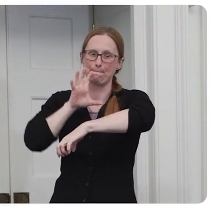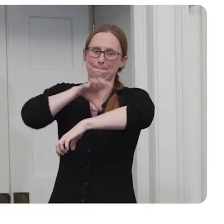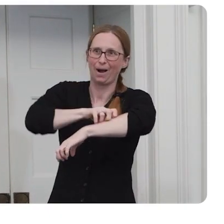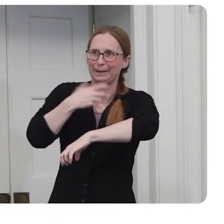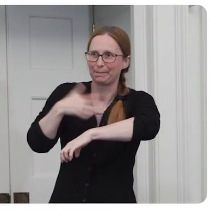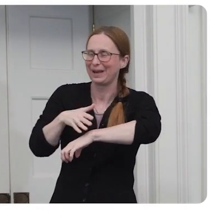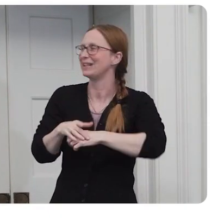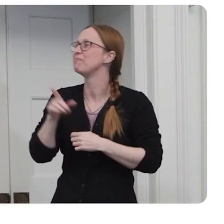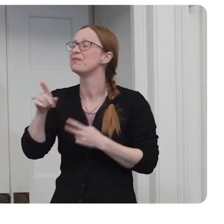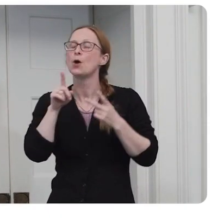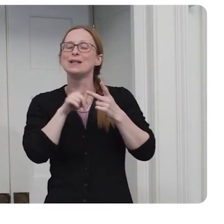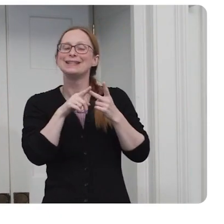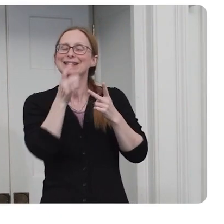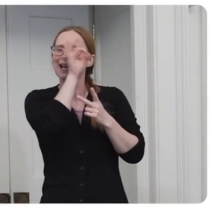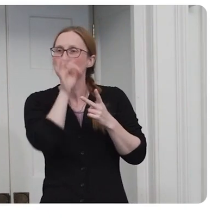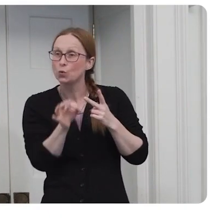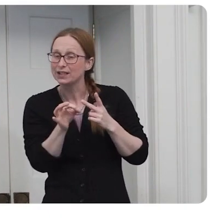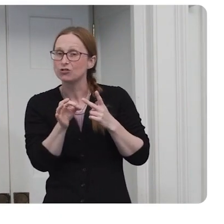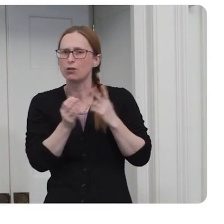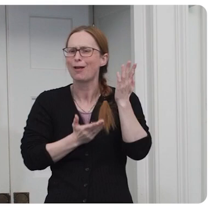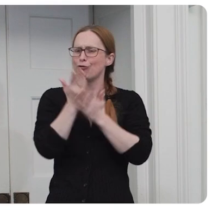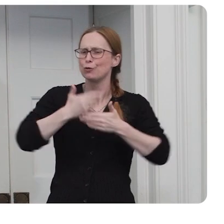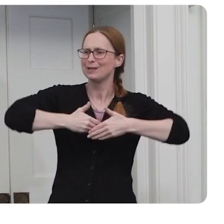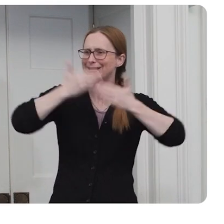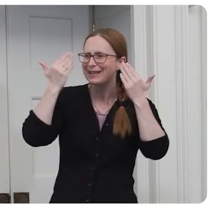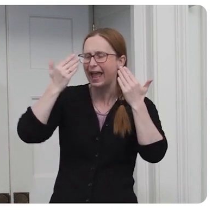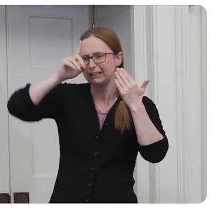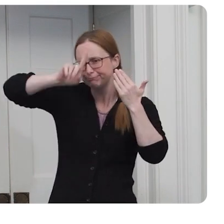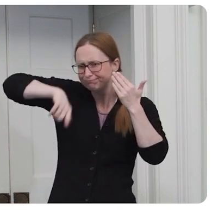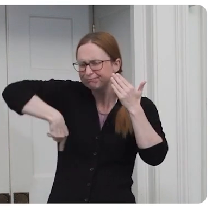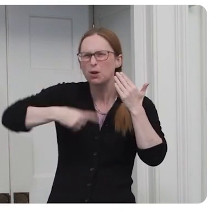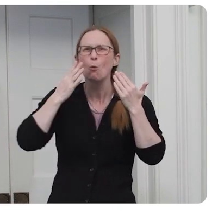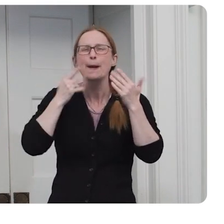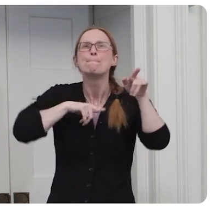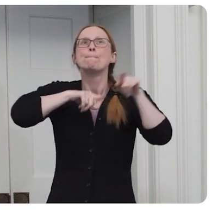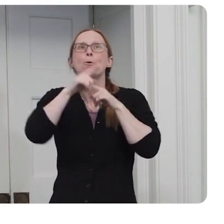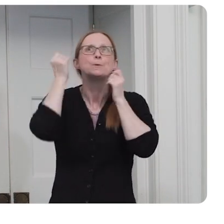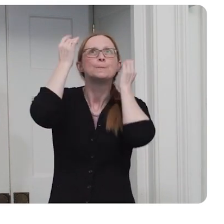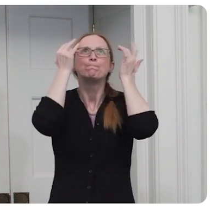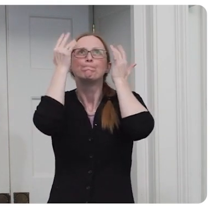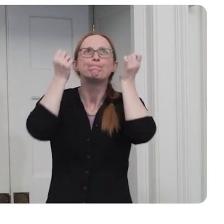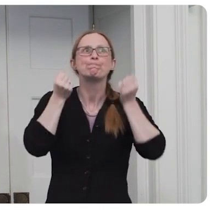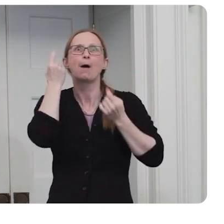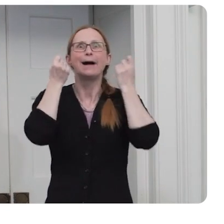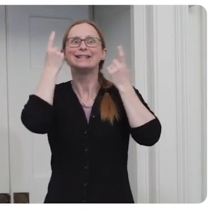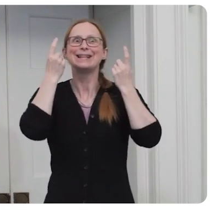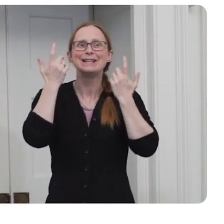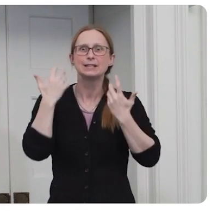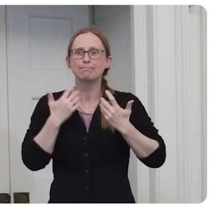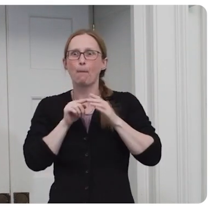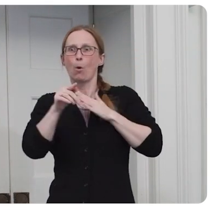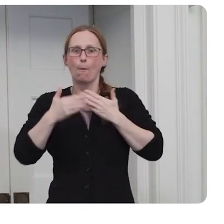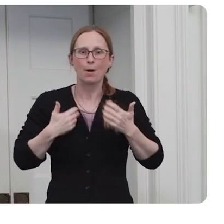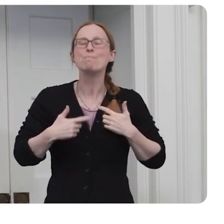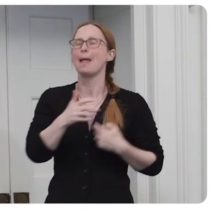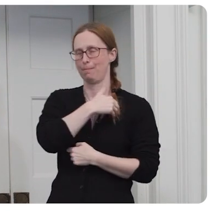Billy cat. So the second question he asked is, when in the day, like throughout the day, do you feel more inspired? So